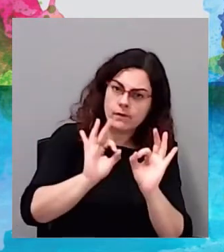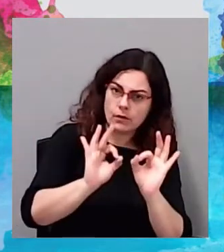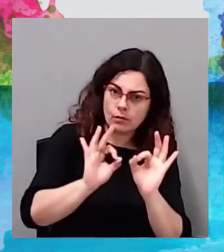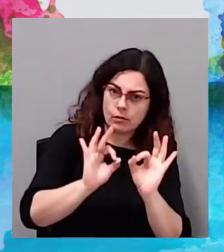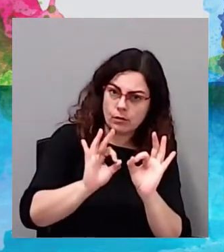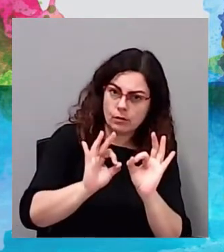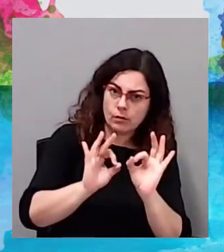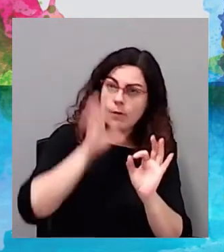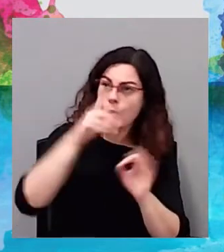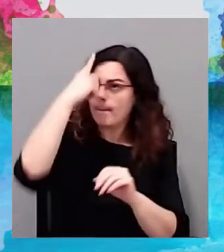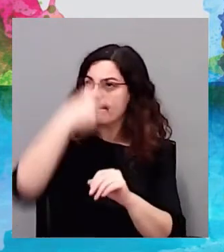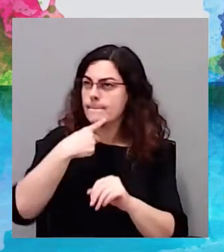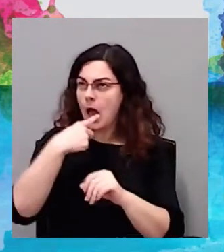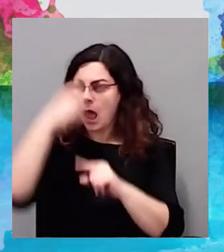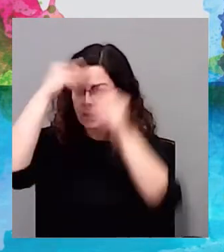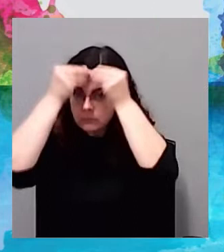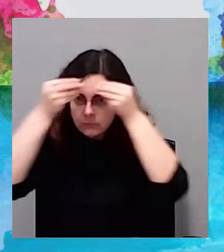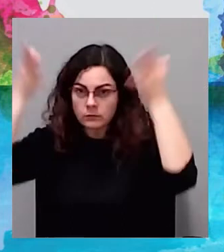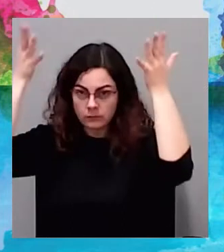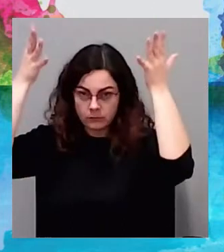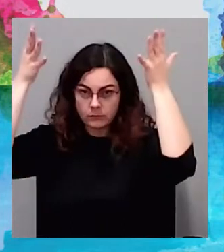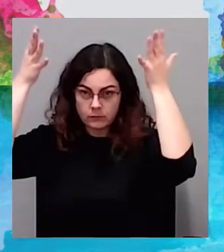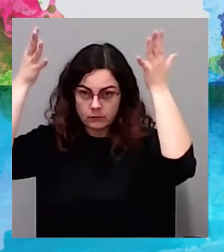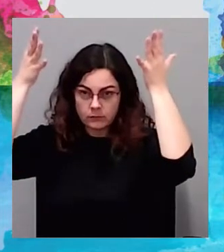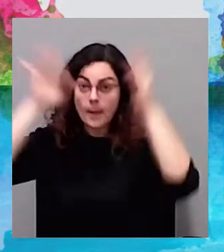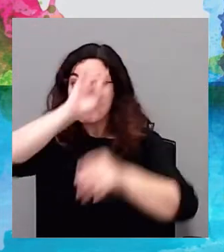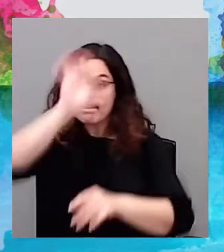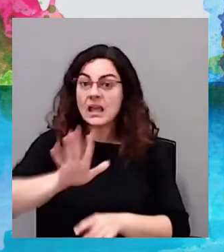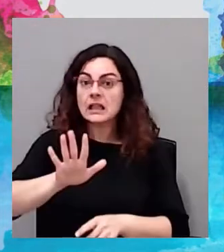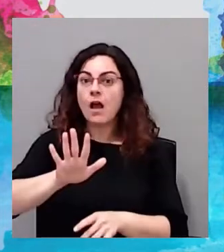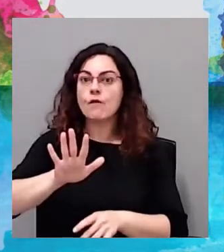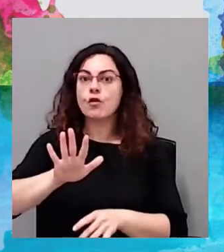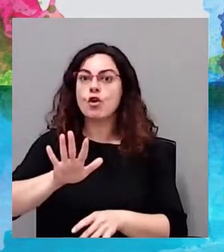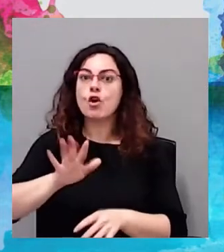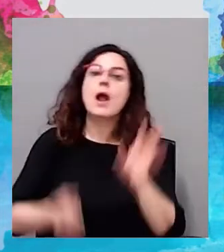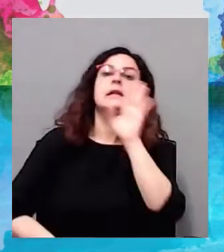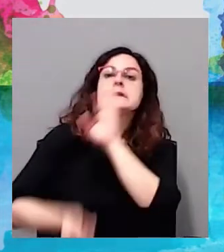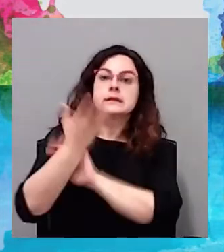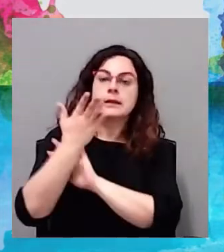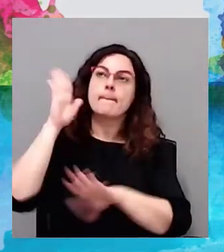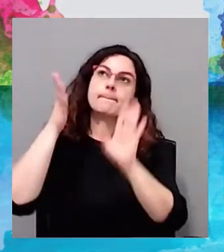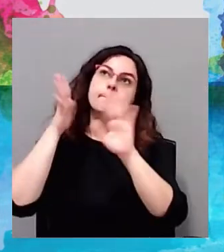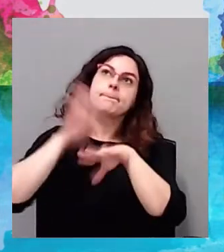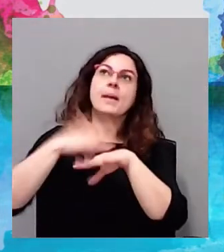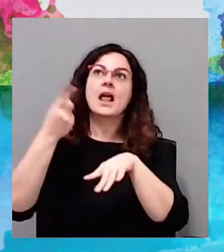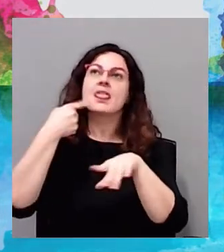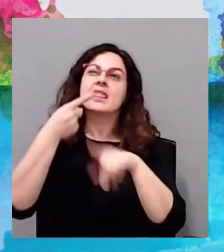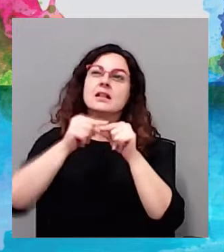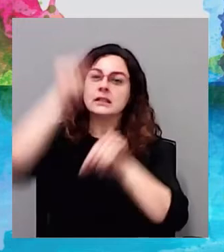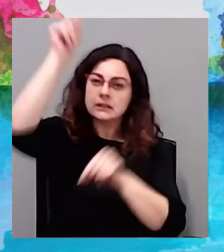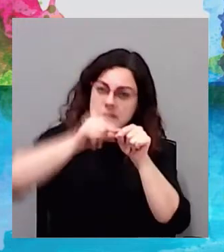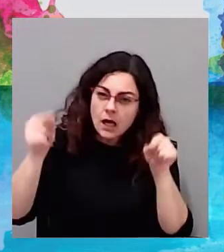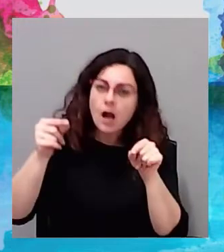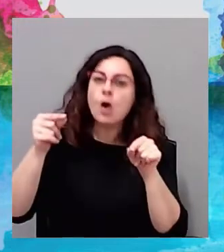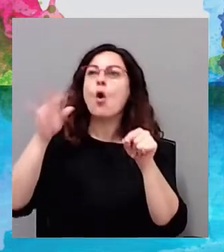Use specific and vivid language. Use metaphors and similes to describe the